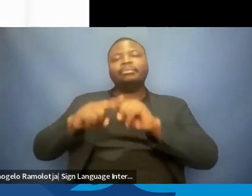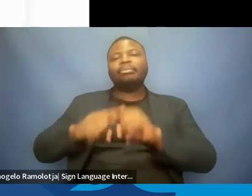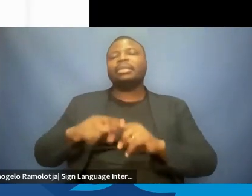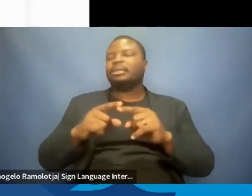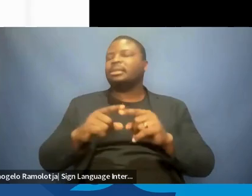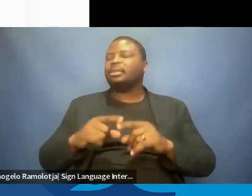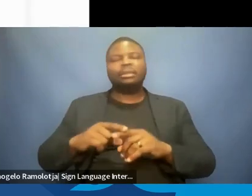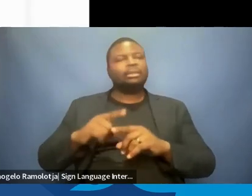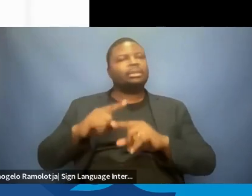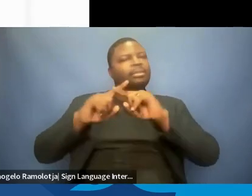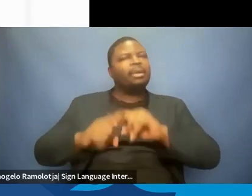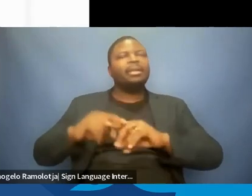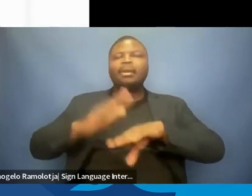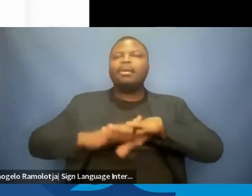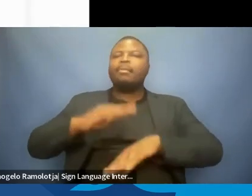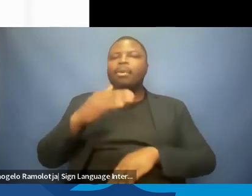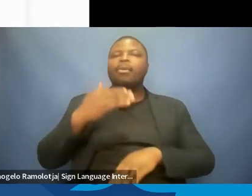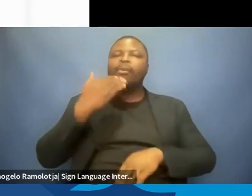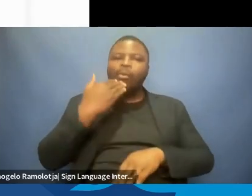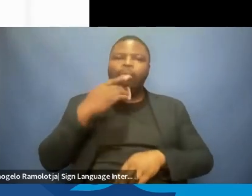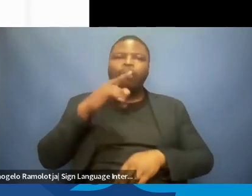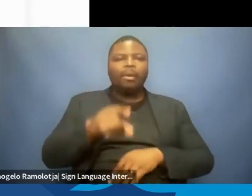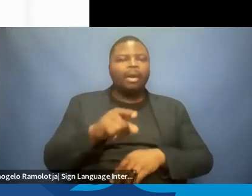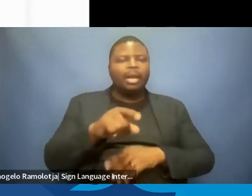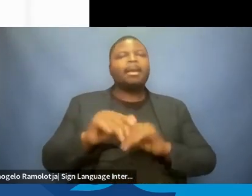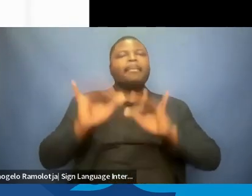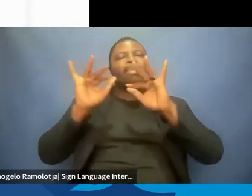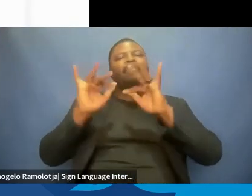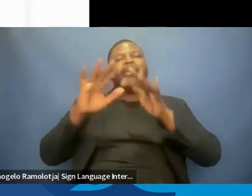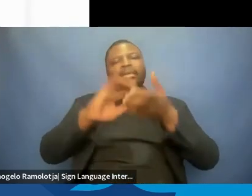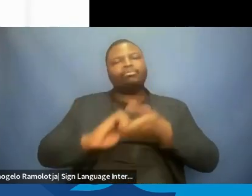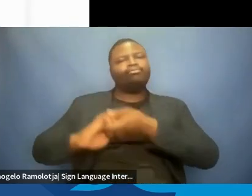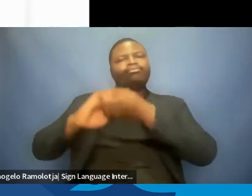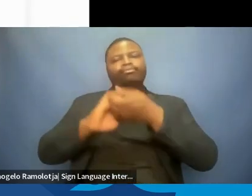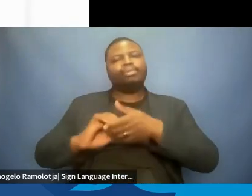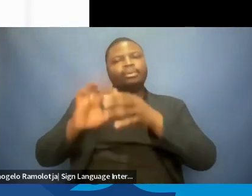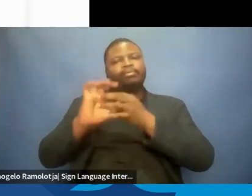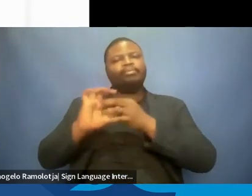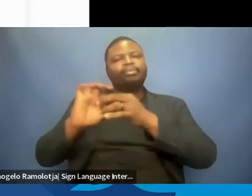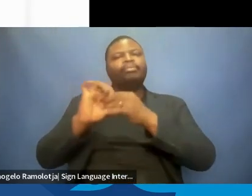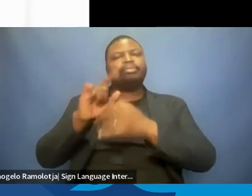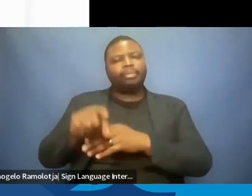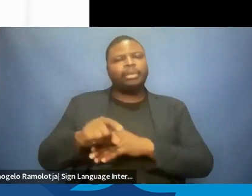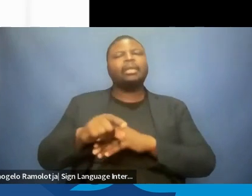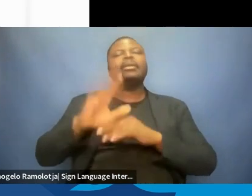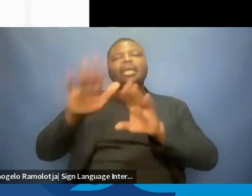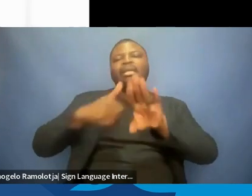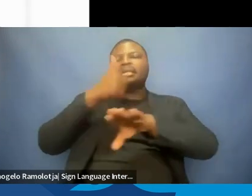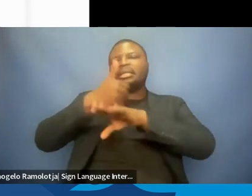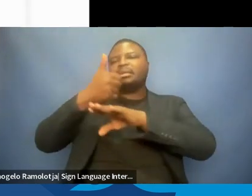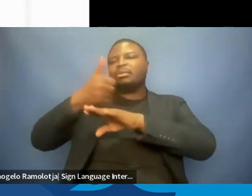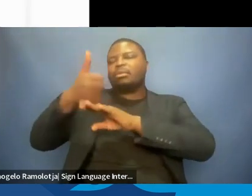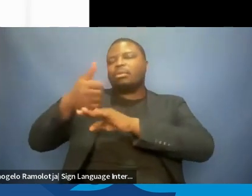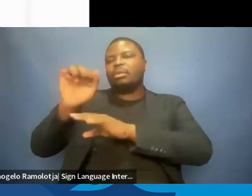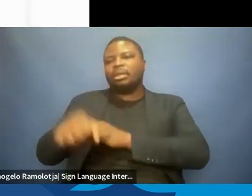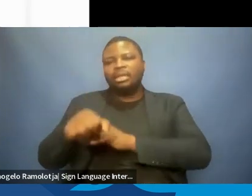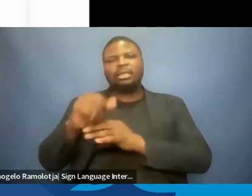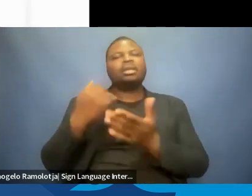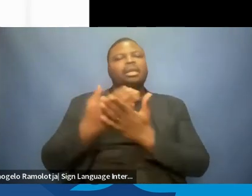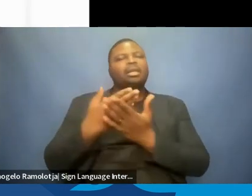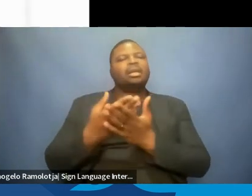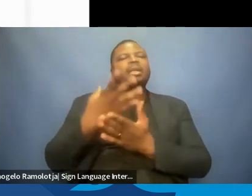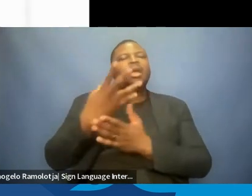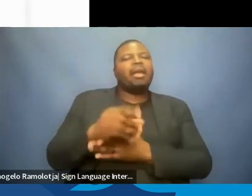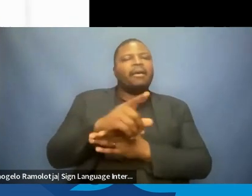our partnerships and diversify our resources. So we really rely on our strong relationships with public health